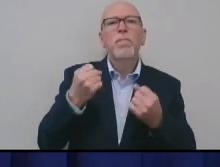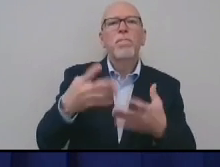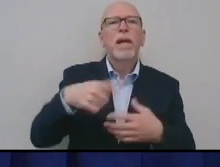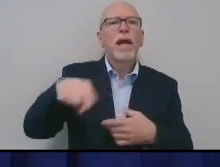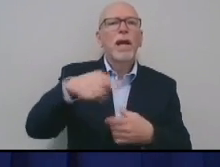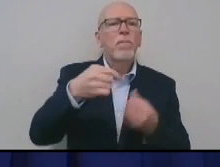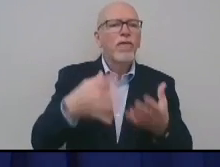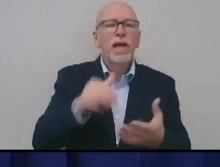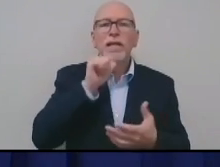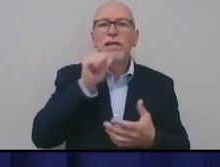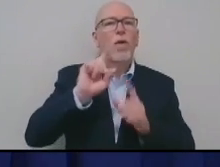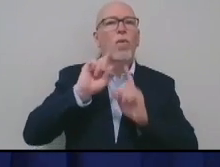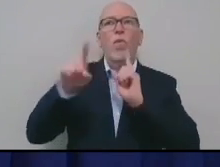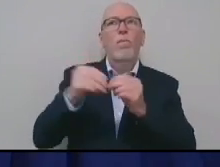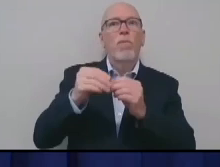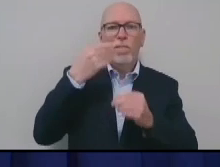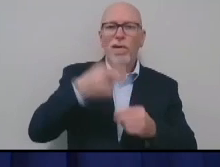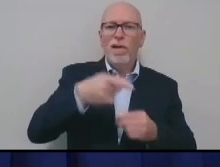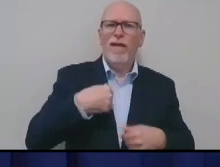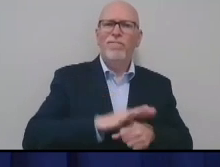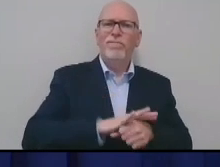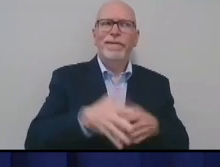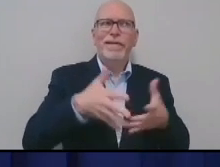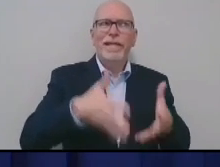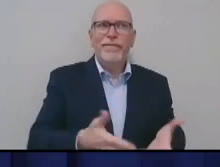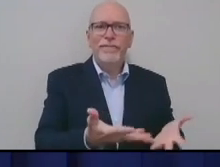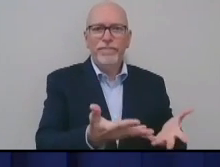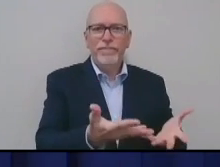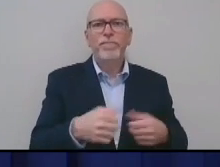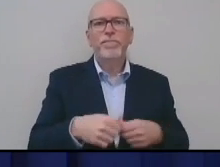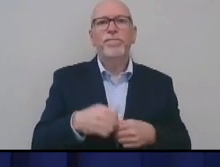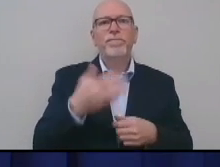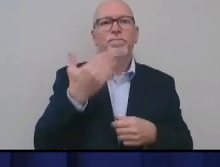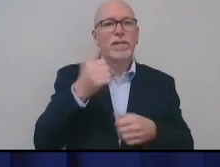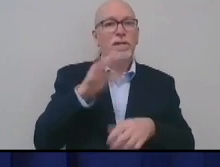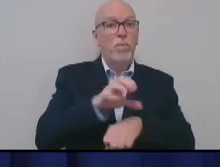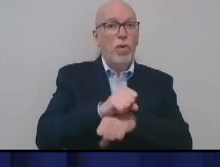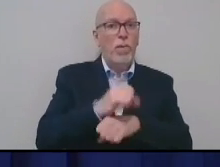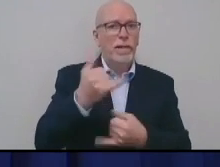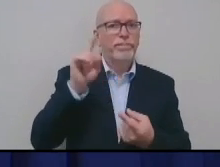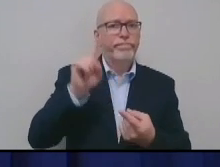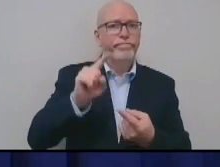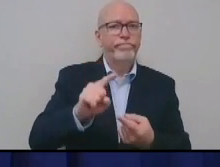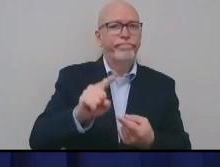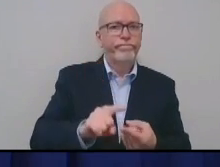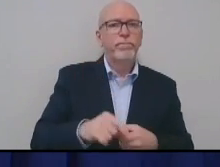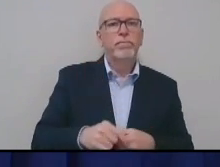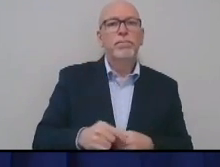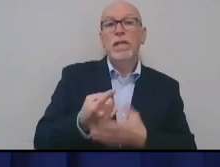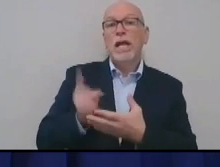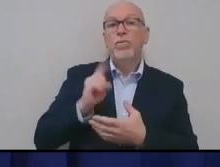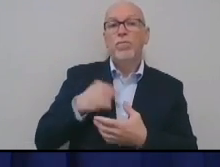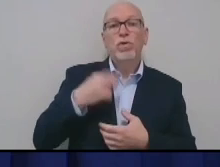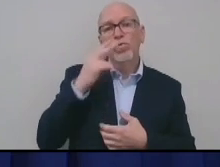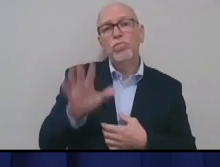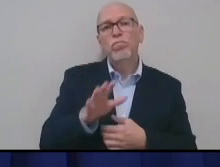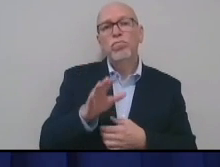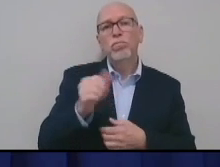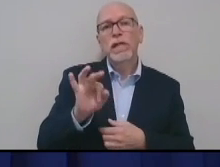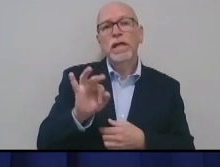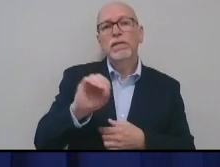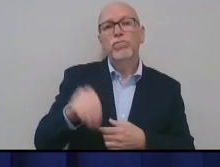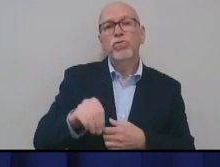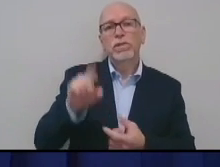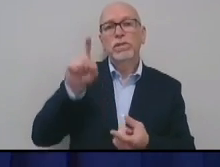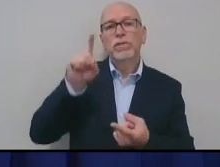placed new orders because they have adequate supplies on hand as appointments have declined. Last week, we saw a roughly 19% decrease